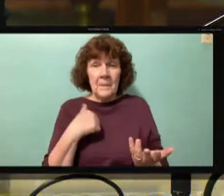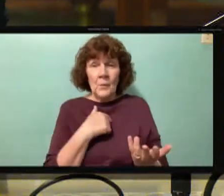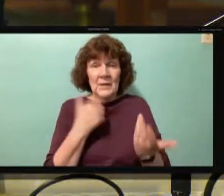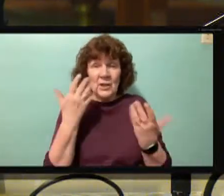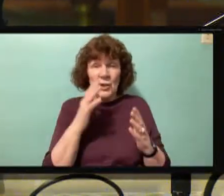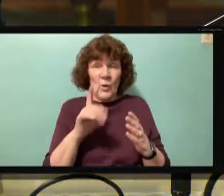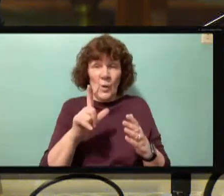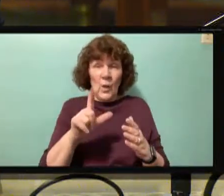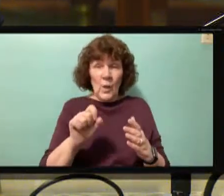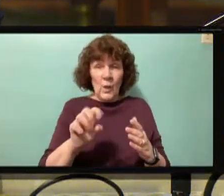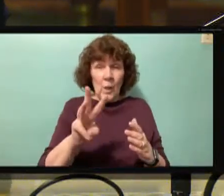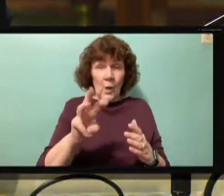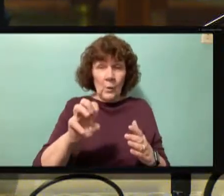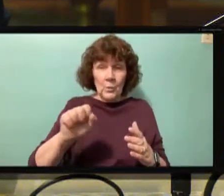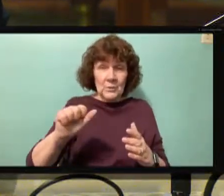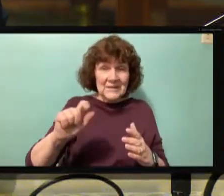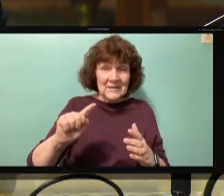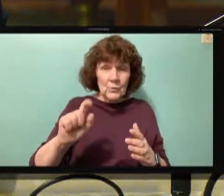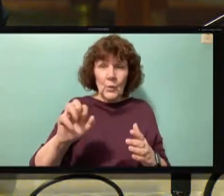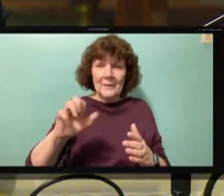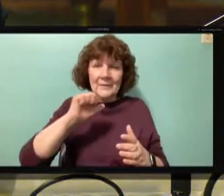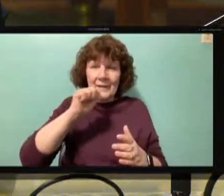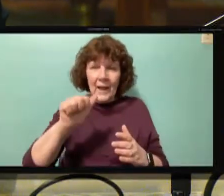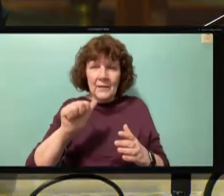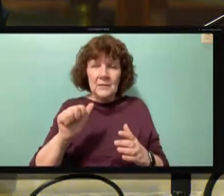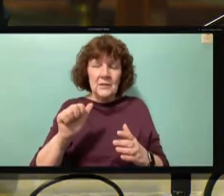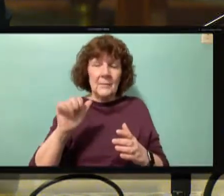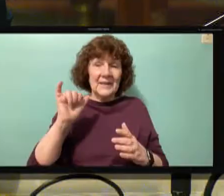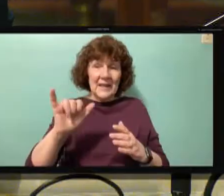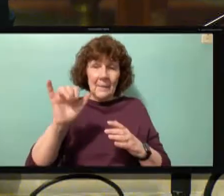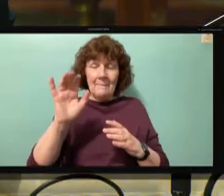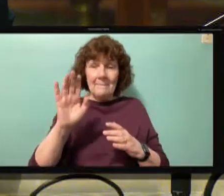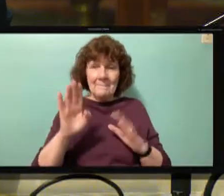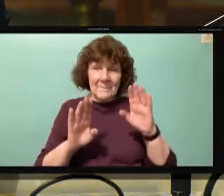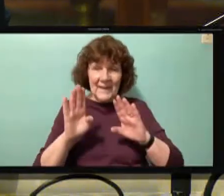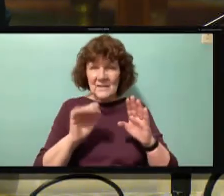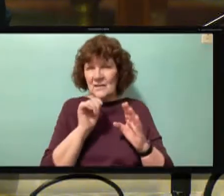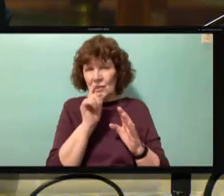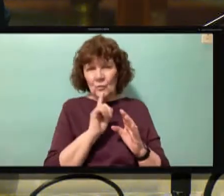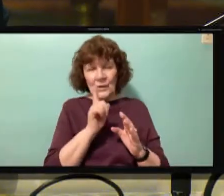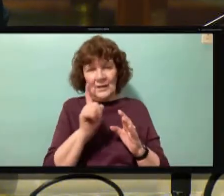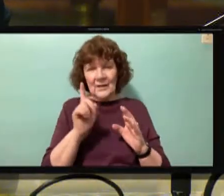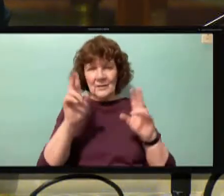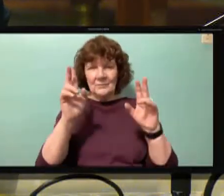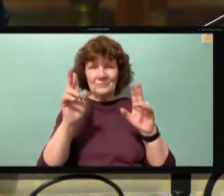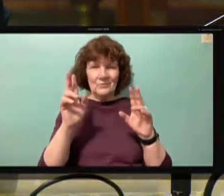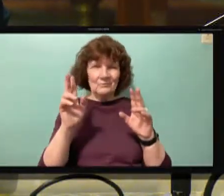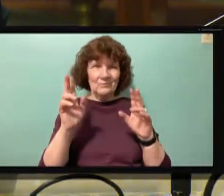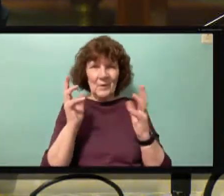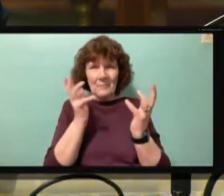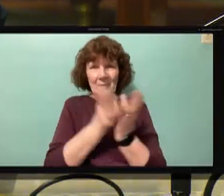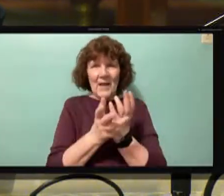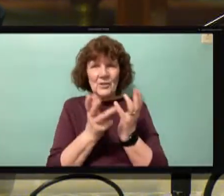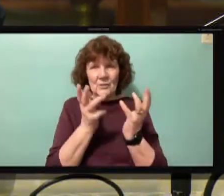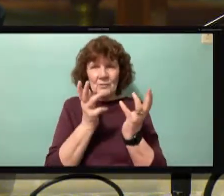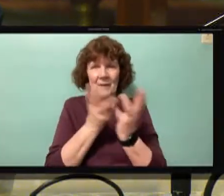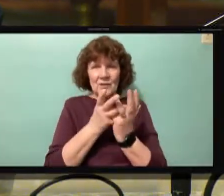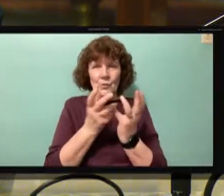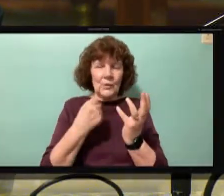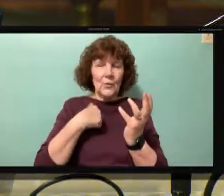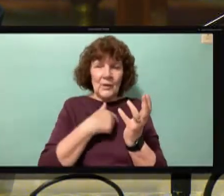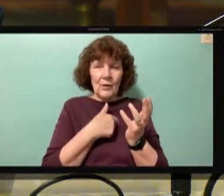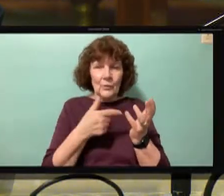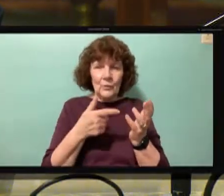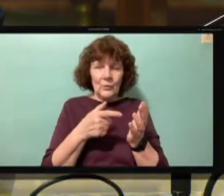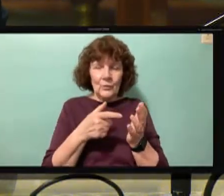because we wouldn't open it, right? And in that way, we can achieve some of those objectives without running afoul of the